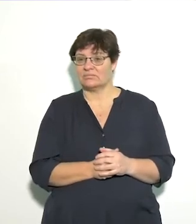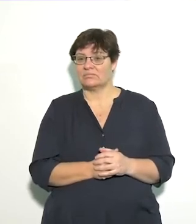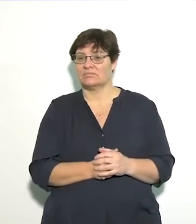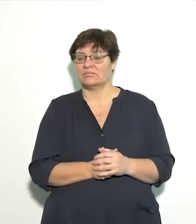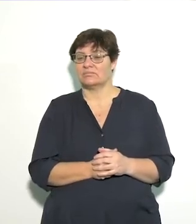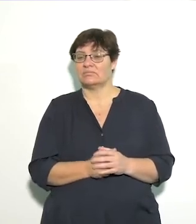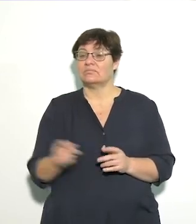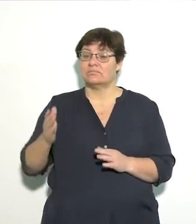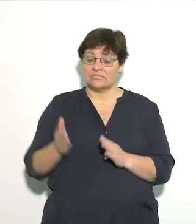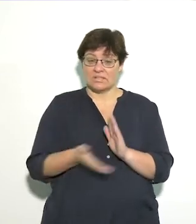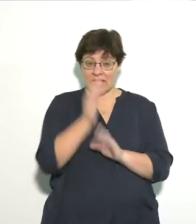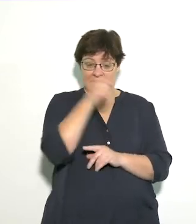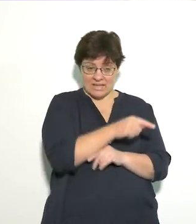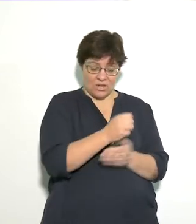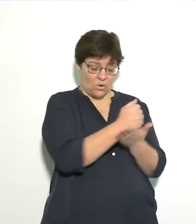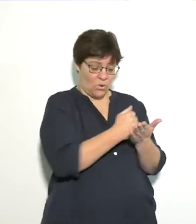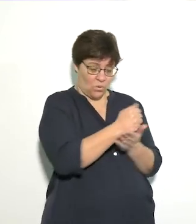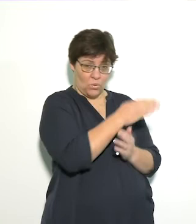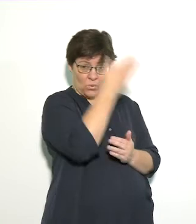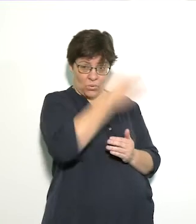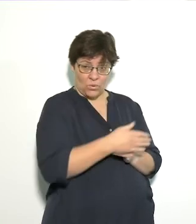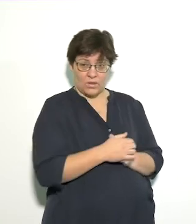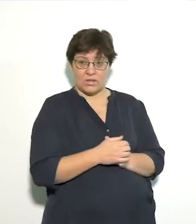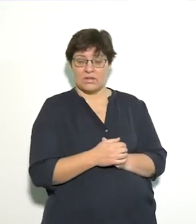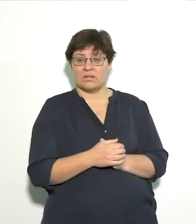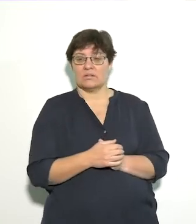Third page, little bit of glue.